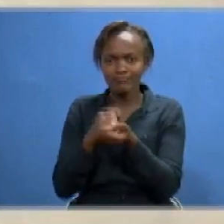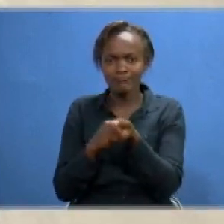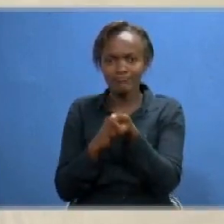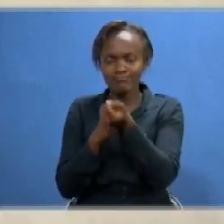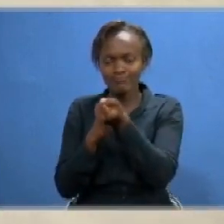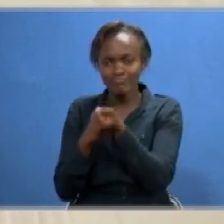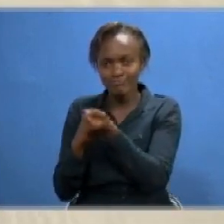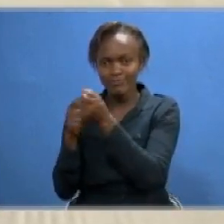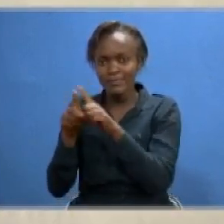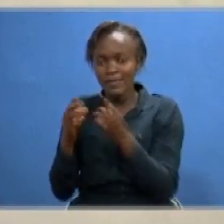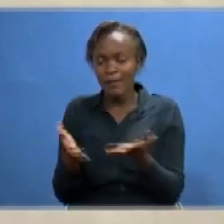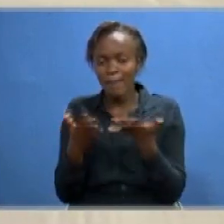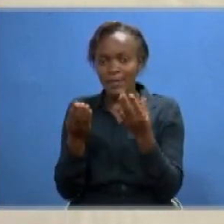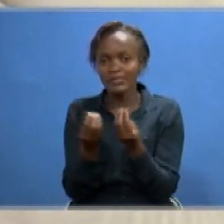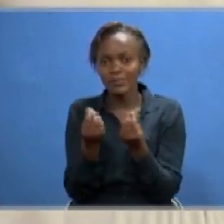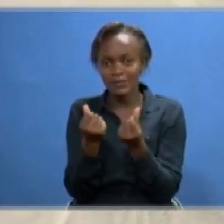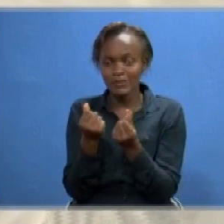at large is facing.